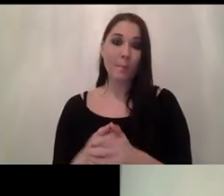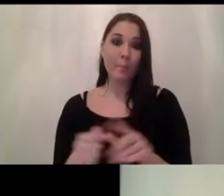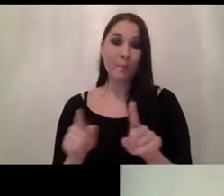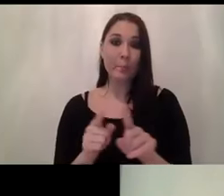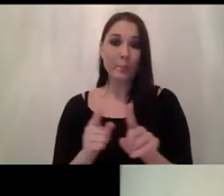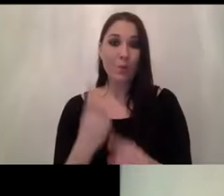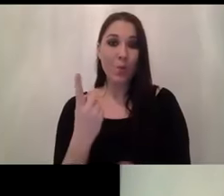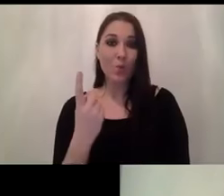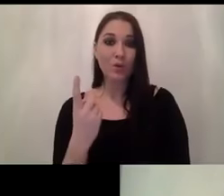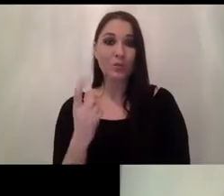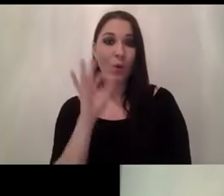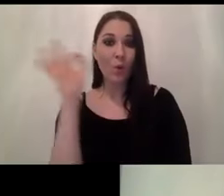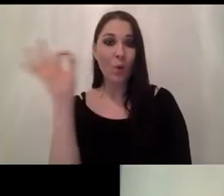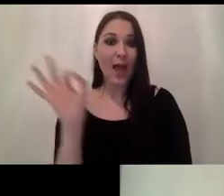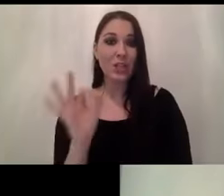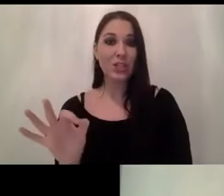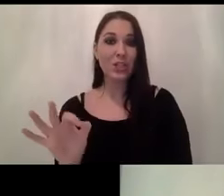somewhere there